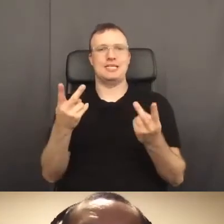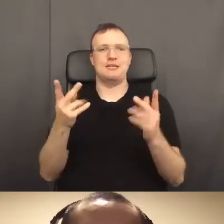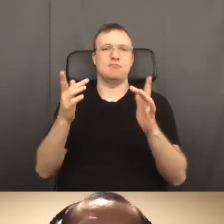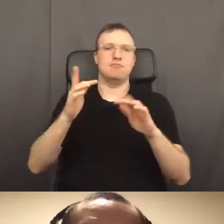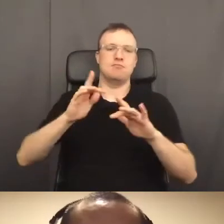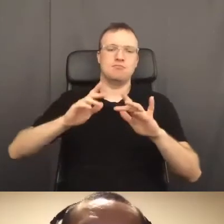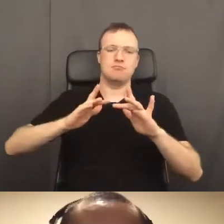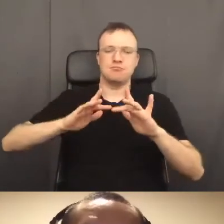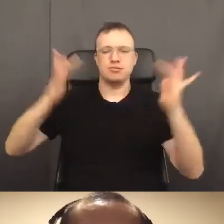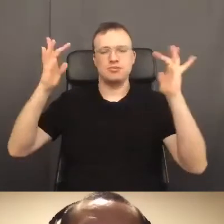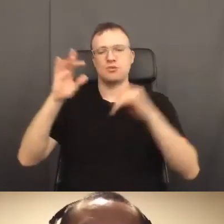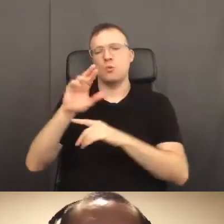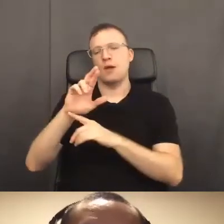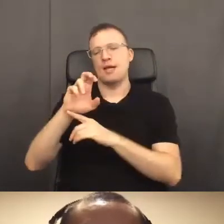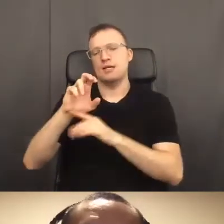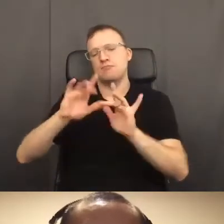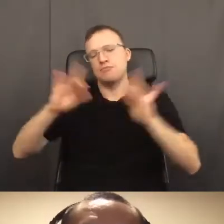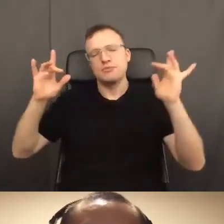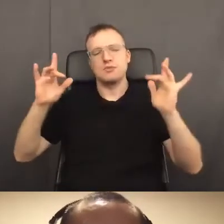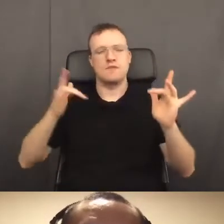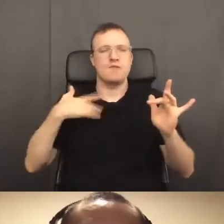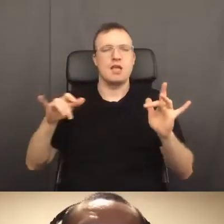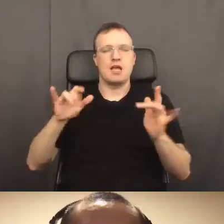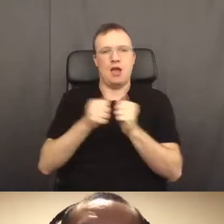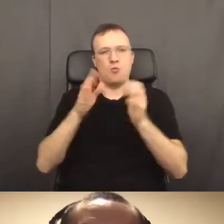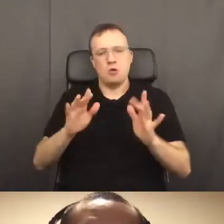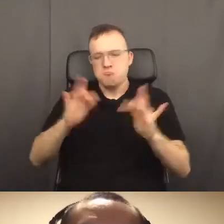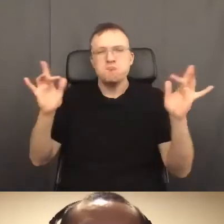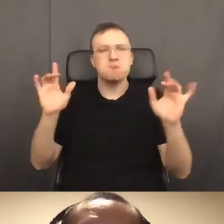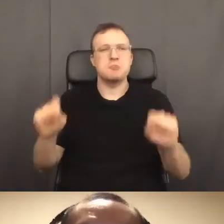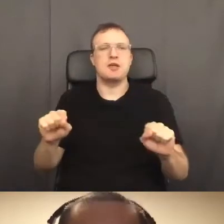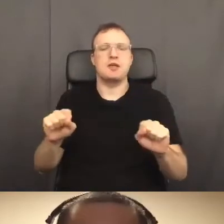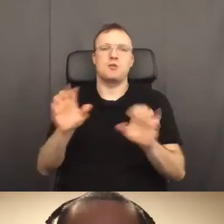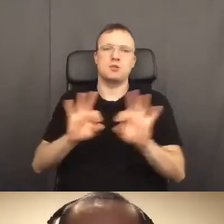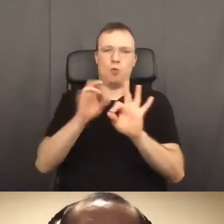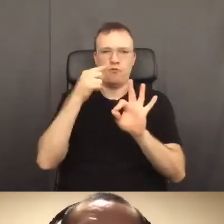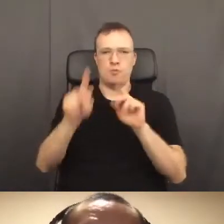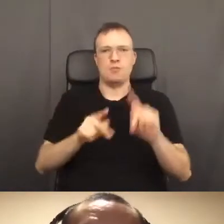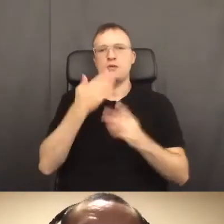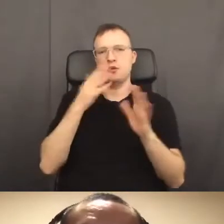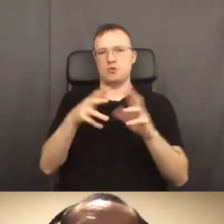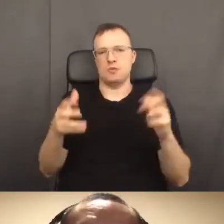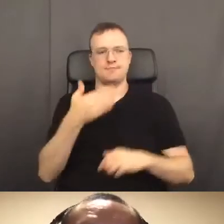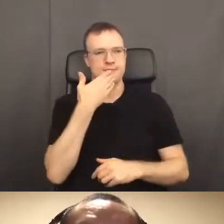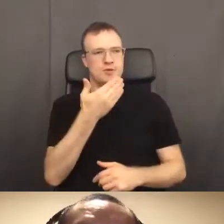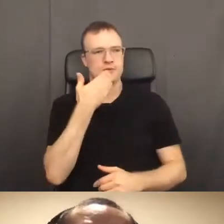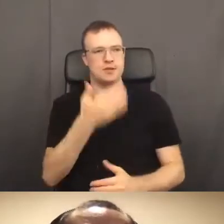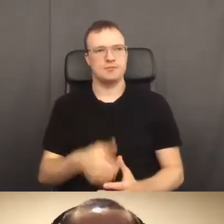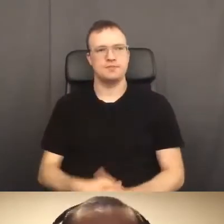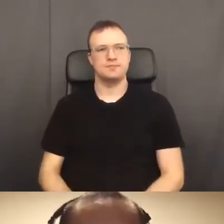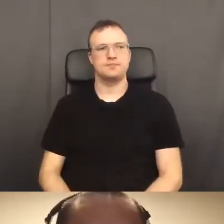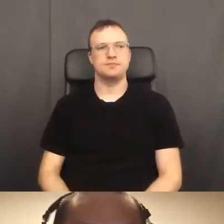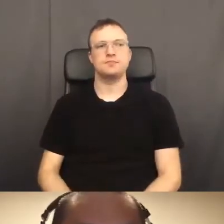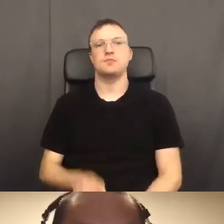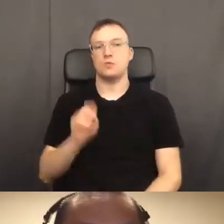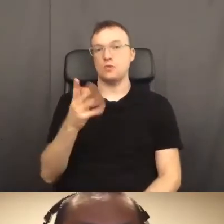what, you know, what's really important to people. So thank you for that. Thank you. Thank you. Oh, wait, so